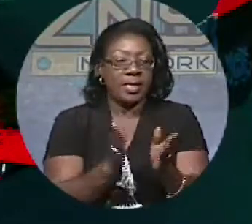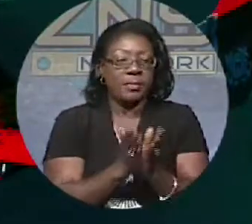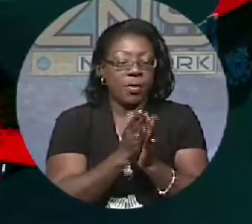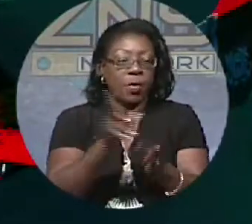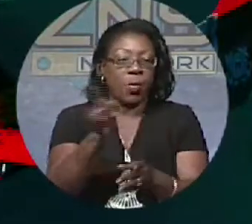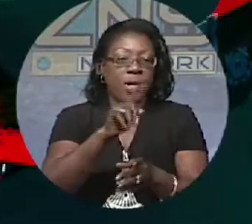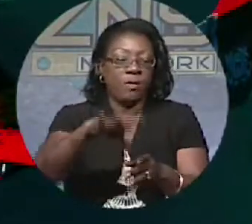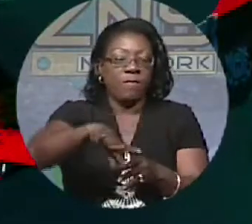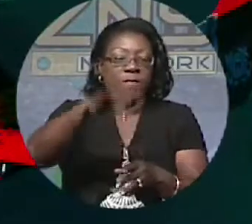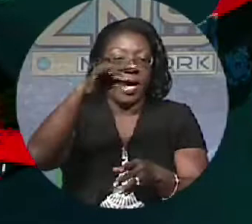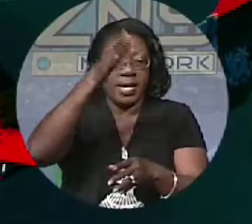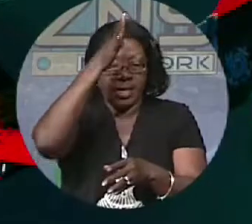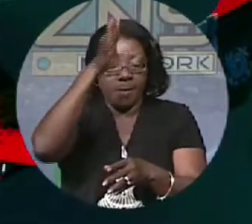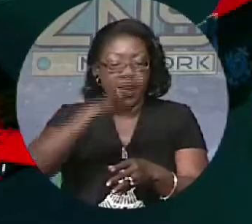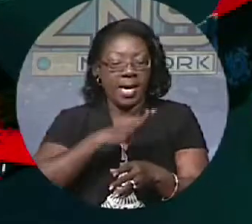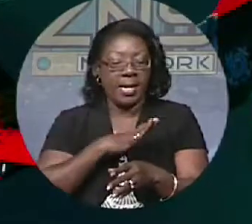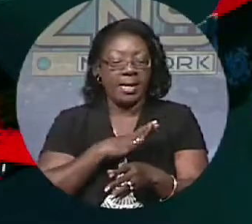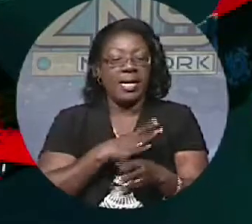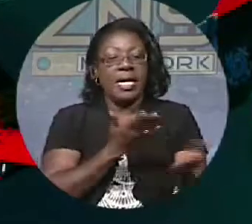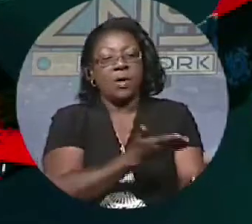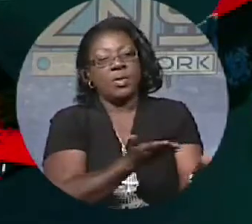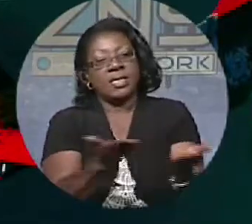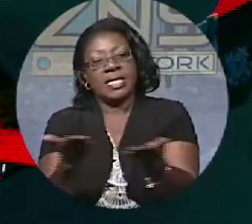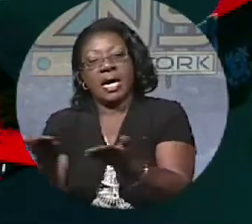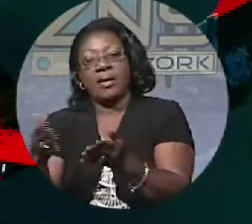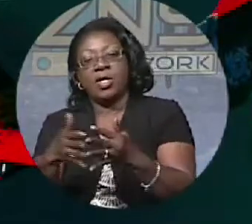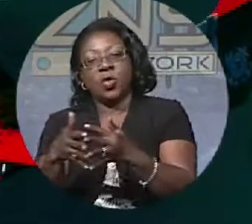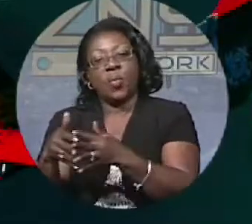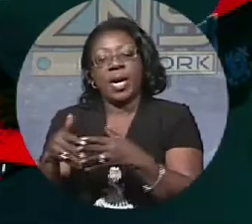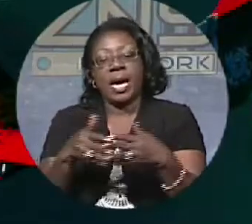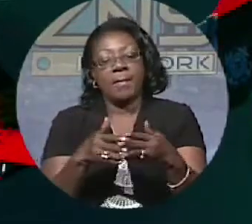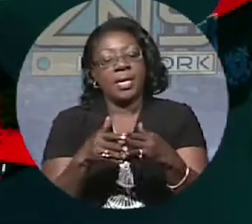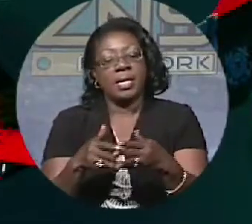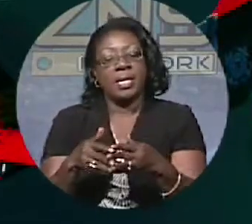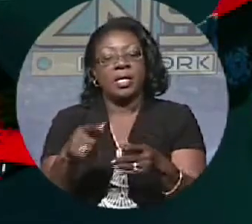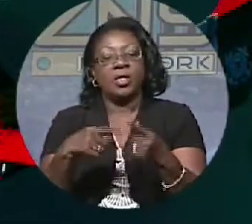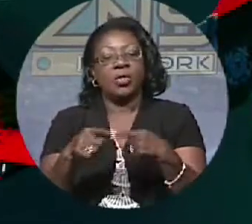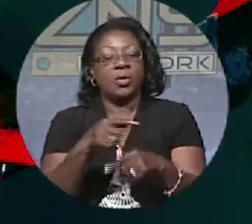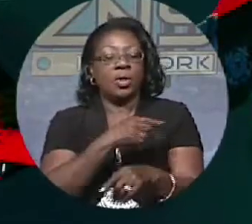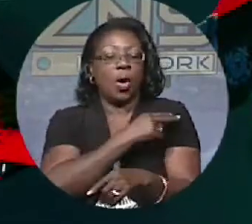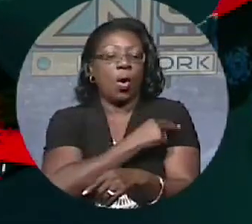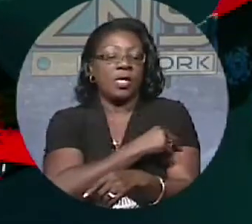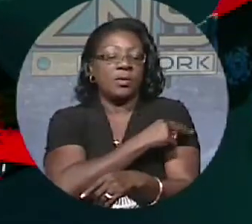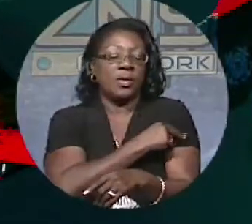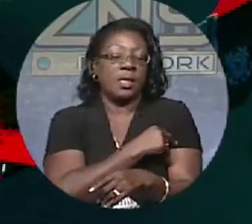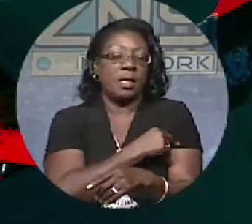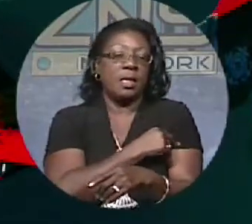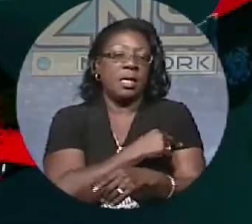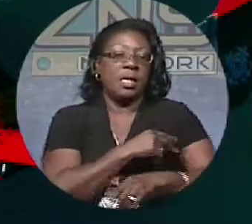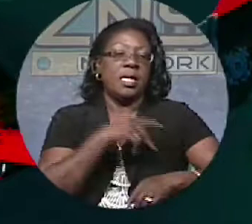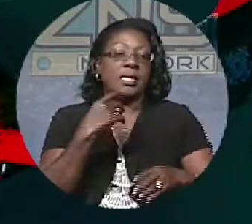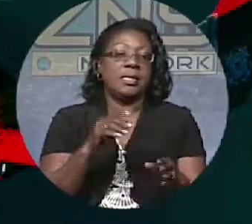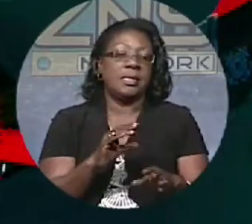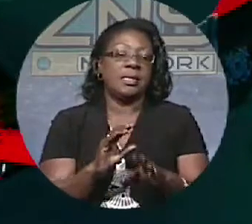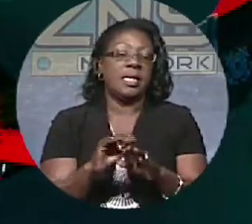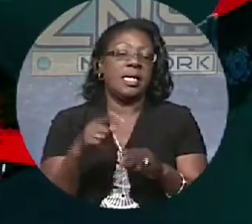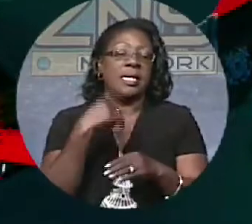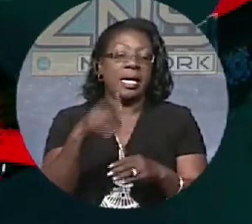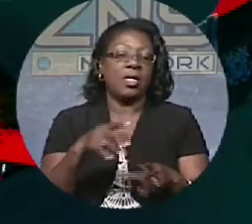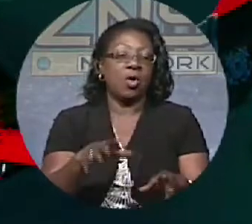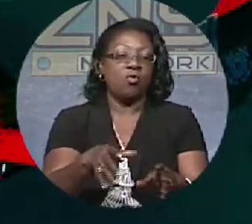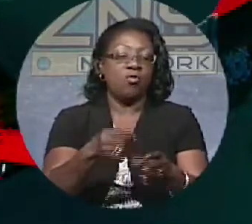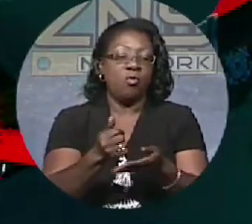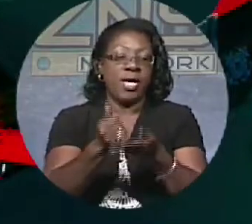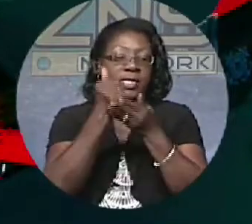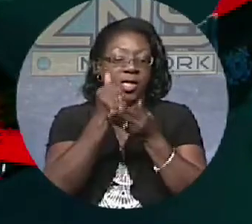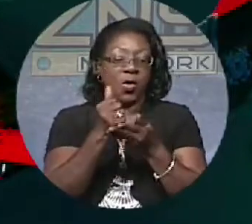of Bimini. The rescued man was taken to Miami for medical care. However, U.S. Coast Guard officials say the rescue is a great example of